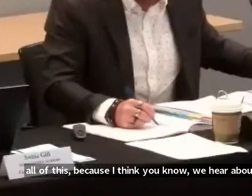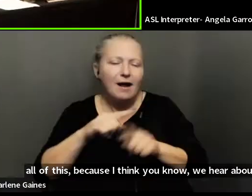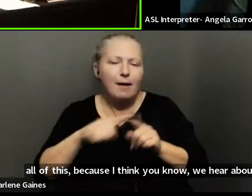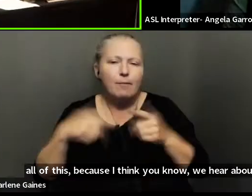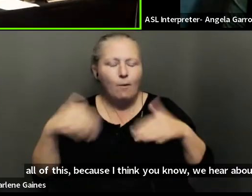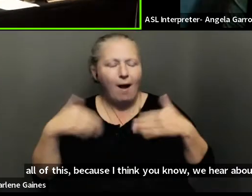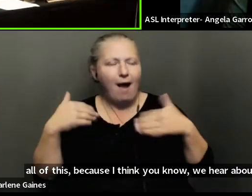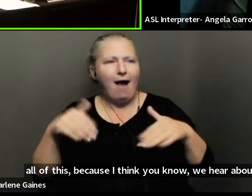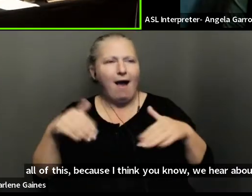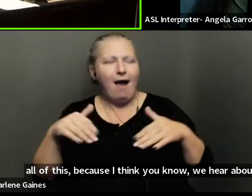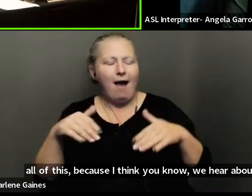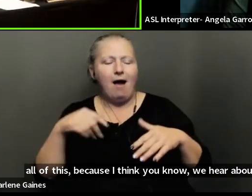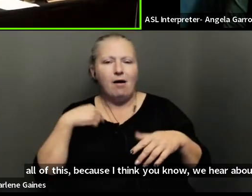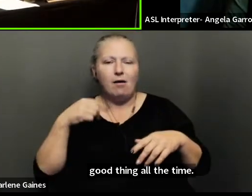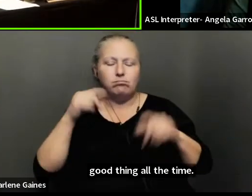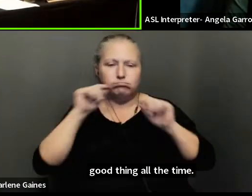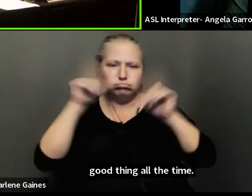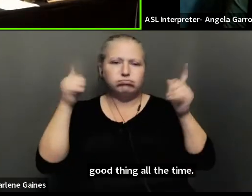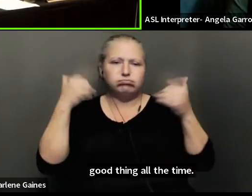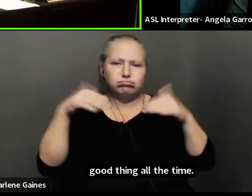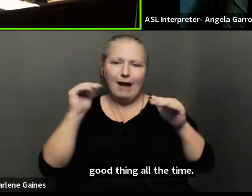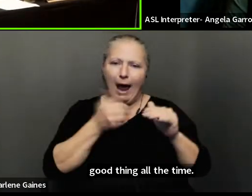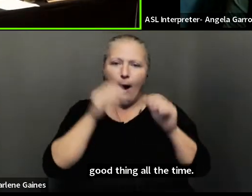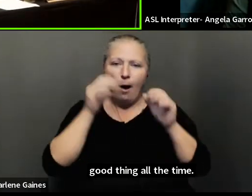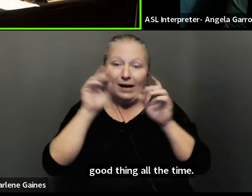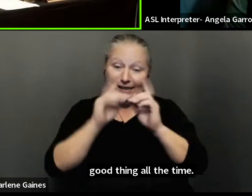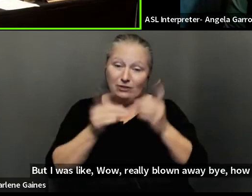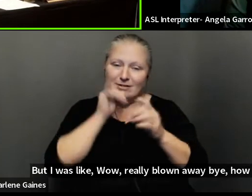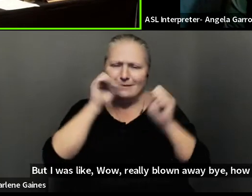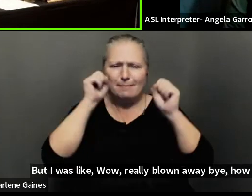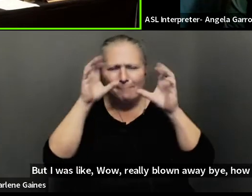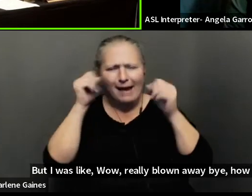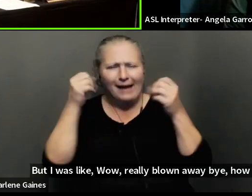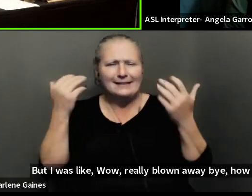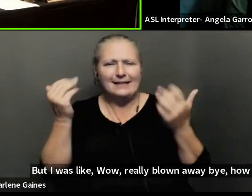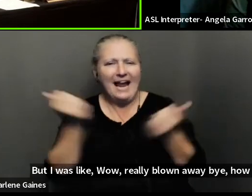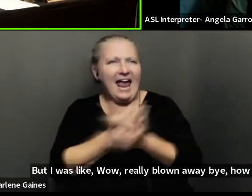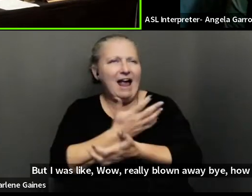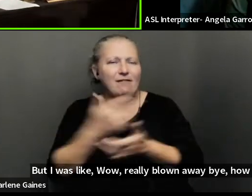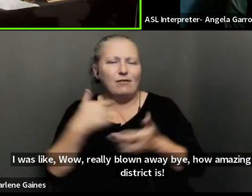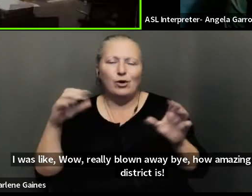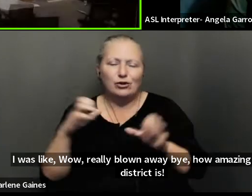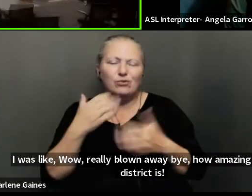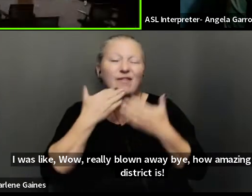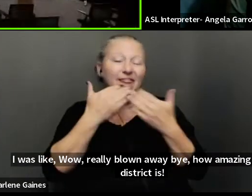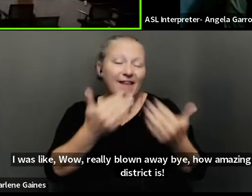really blown away by how amazing our district is and everything we do. So thank you.